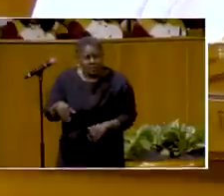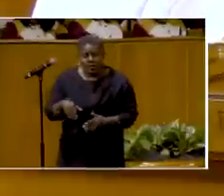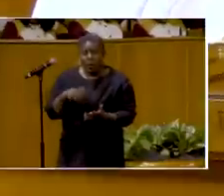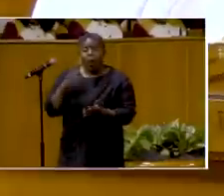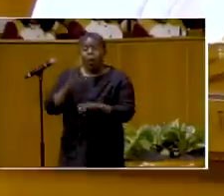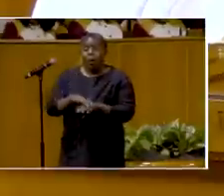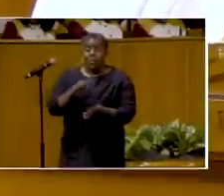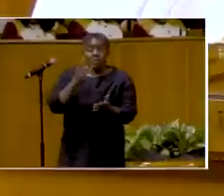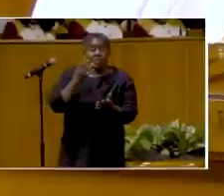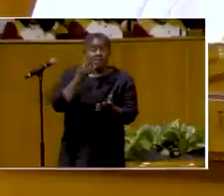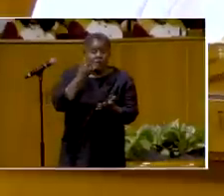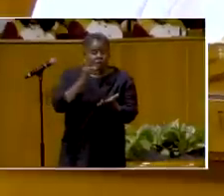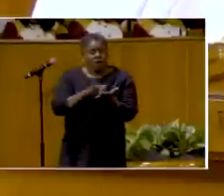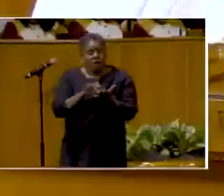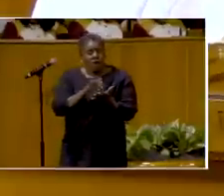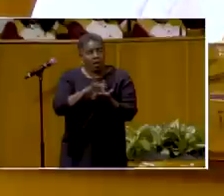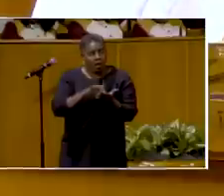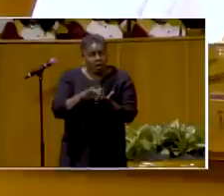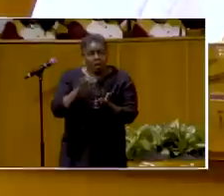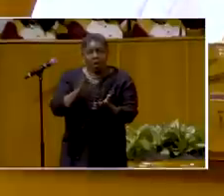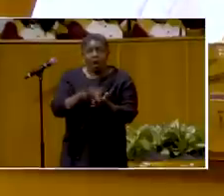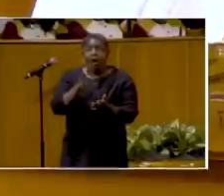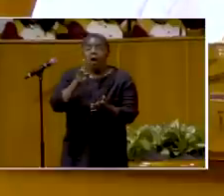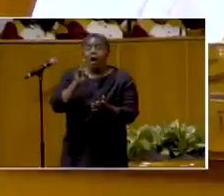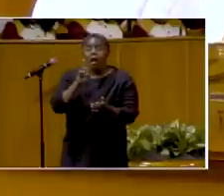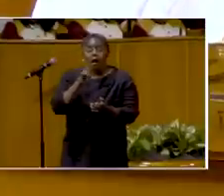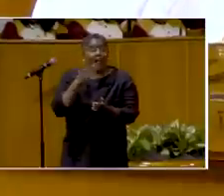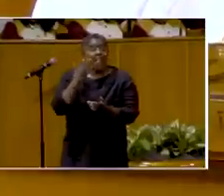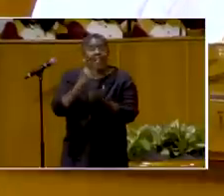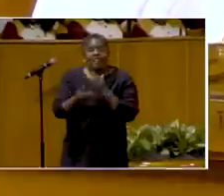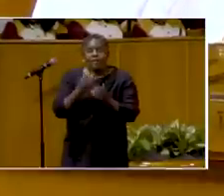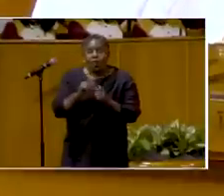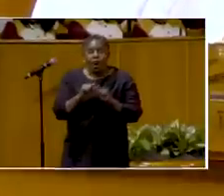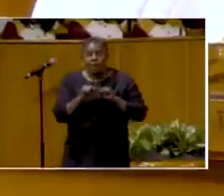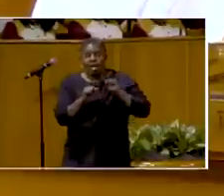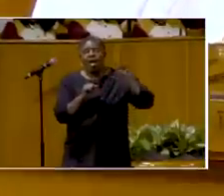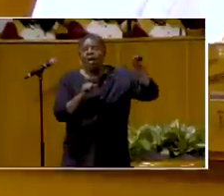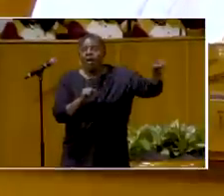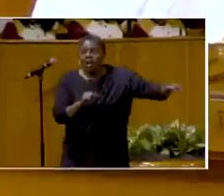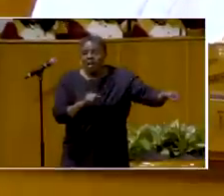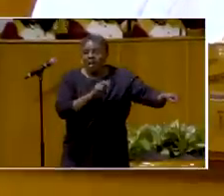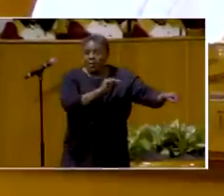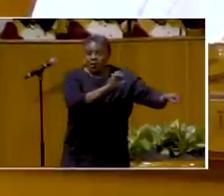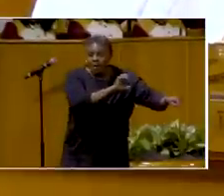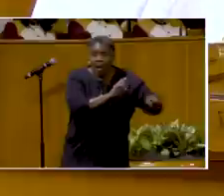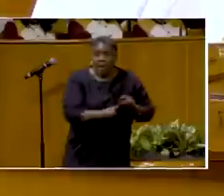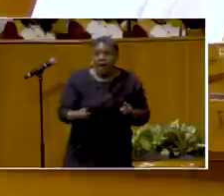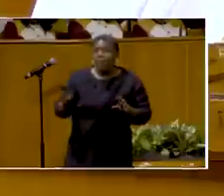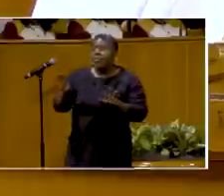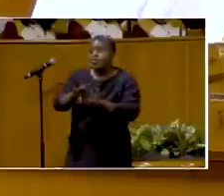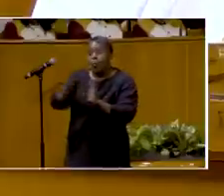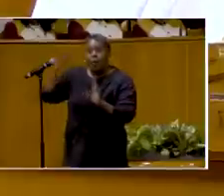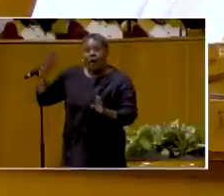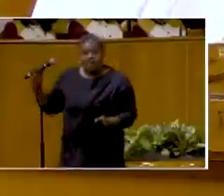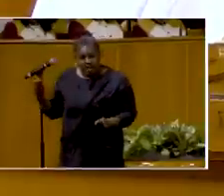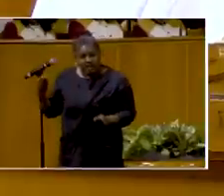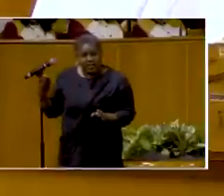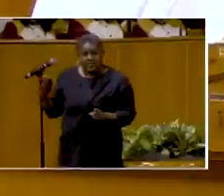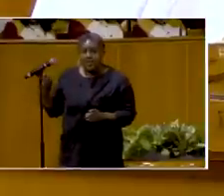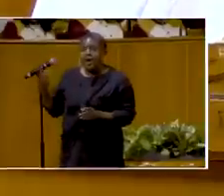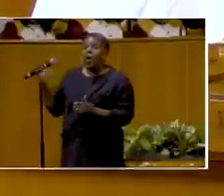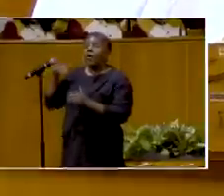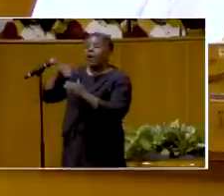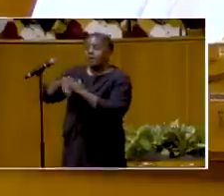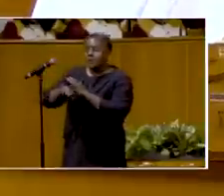phone, I tap the app, I hit unlock. Even though I'm miles away, the door unlocks. He can walk in